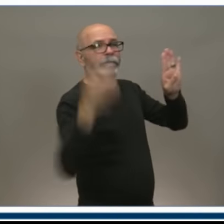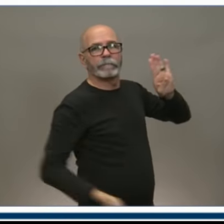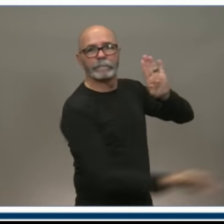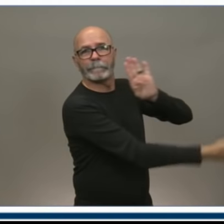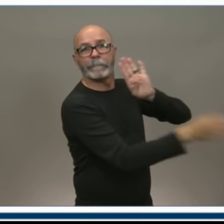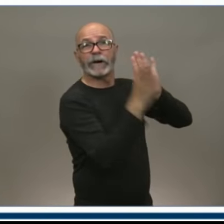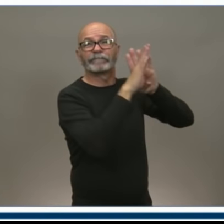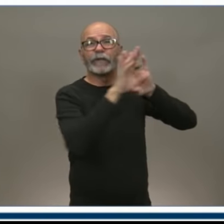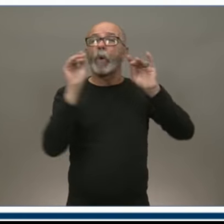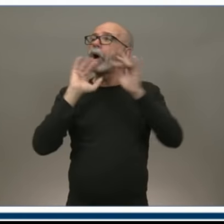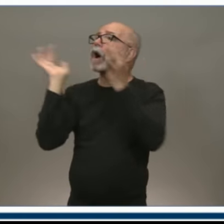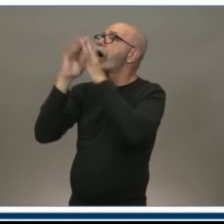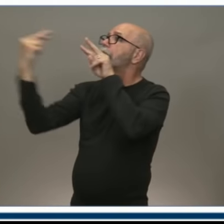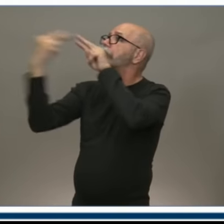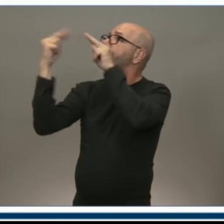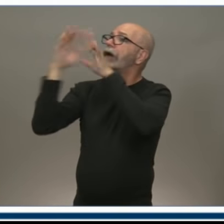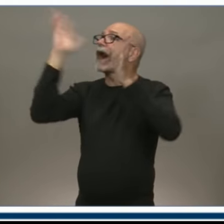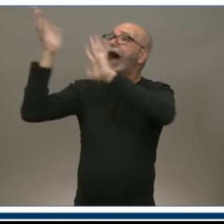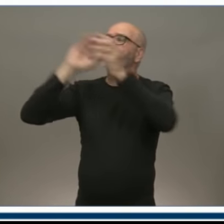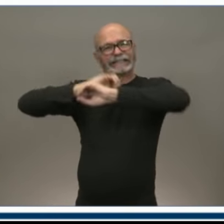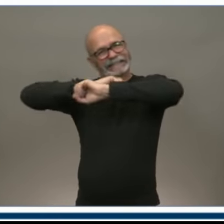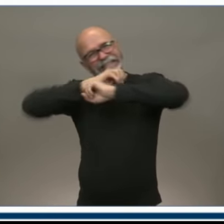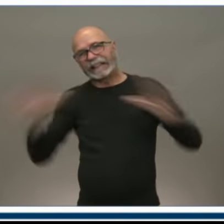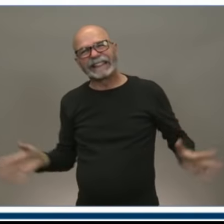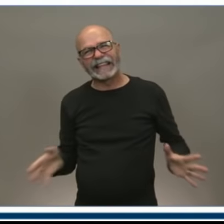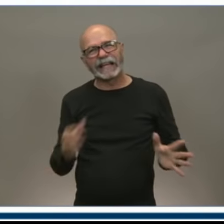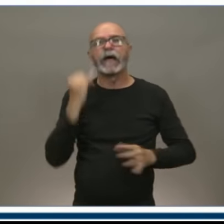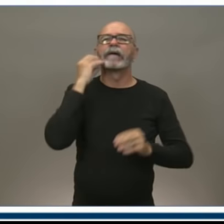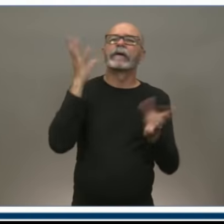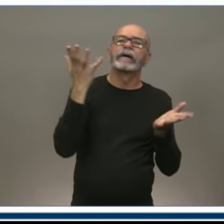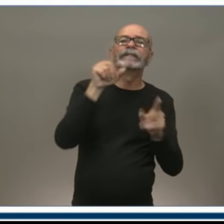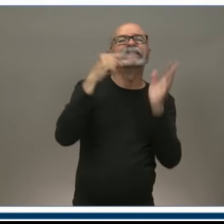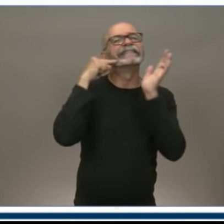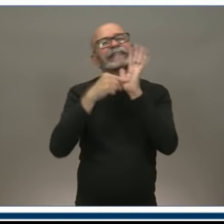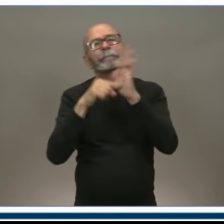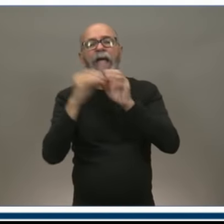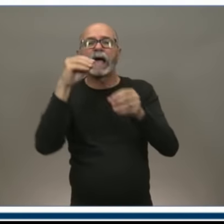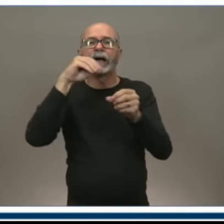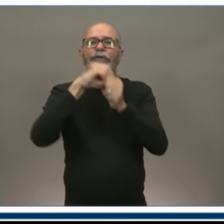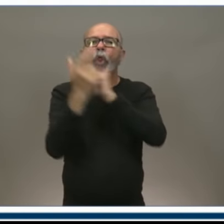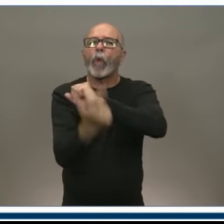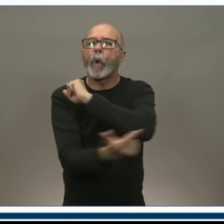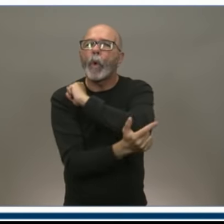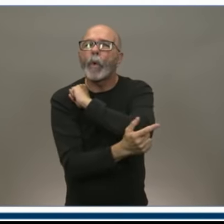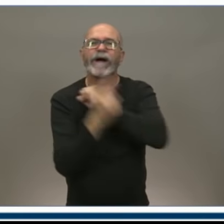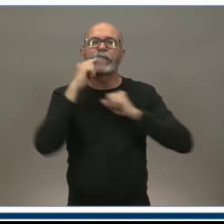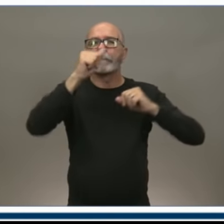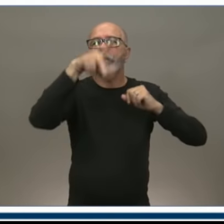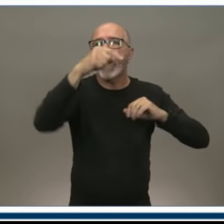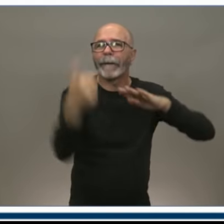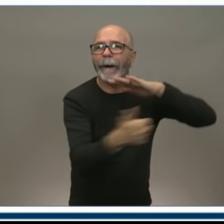So things like an in-law suite or a basement suite would work for that. But if people are thinking about how